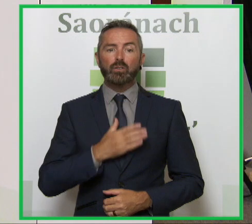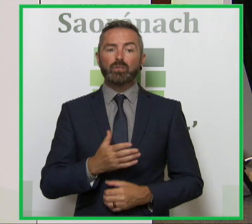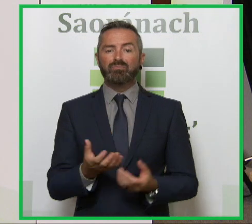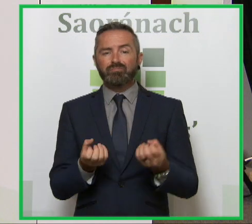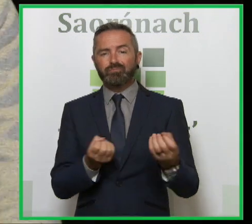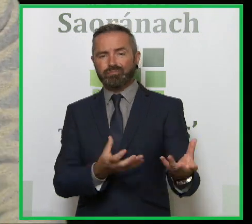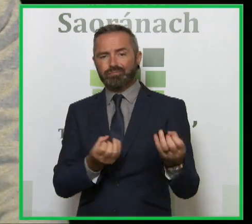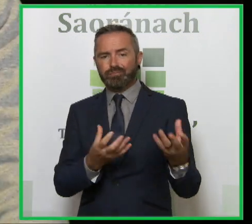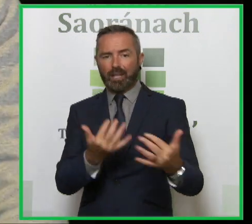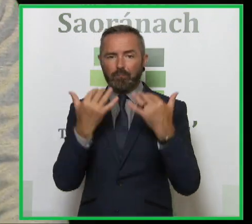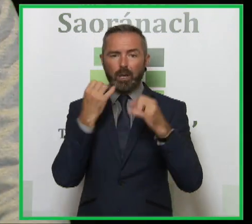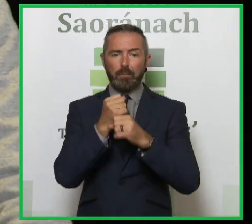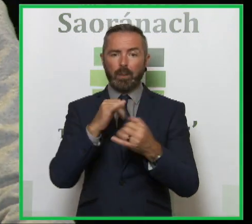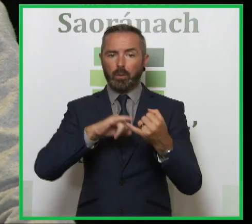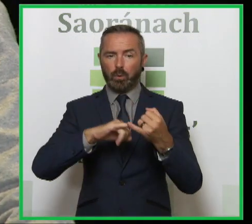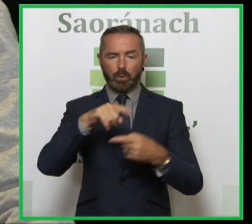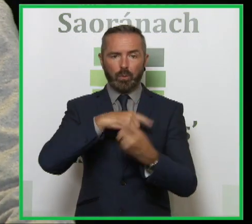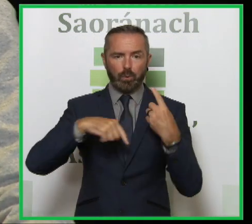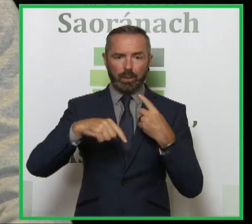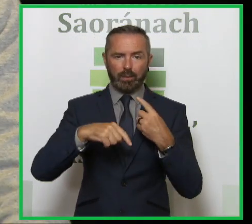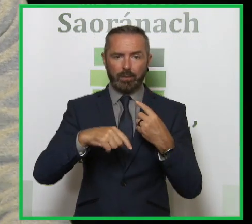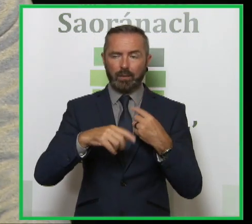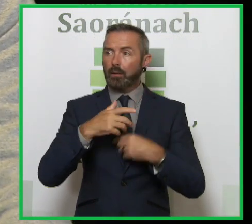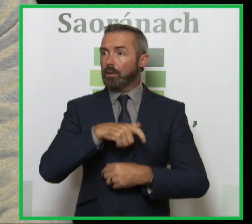suppose as a Citizens Assembly,